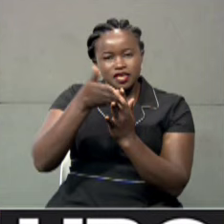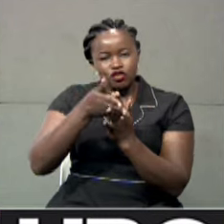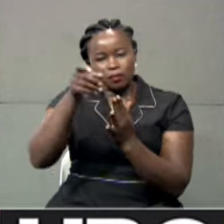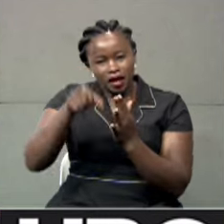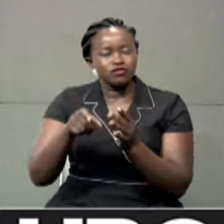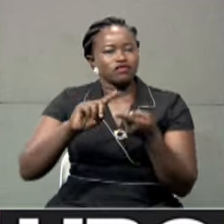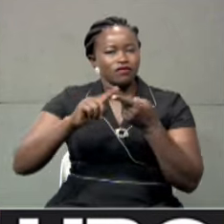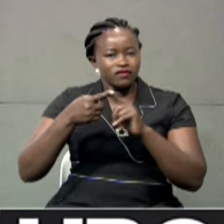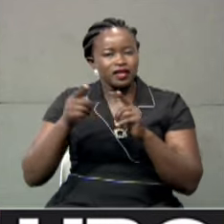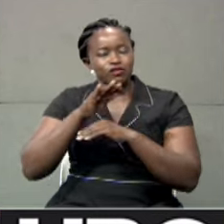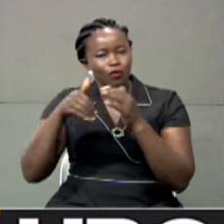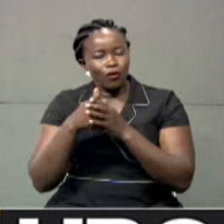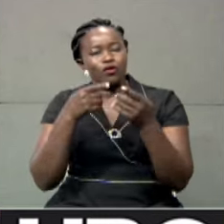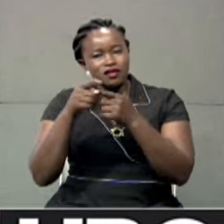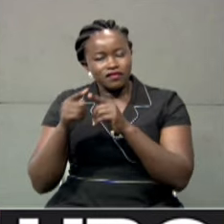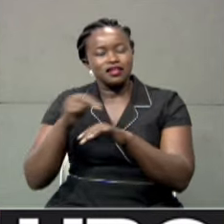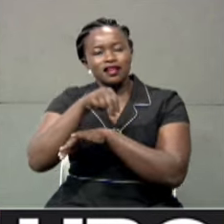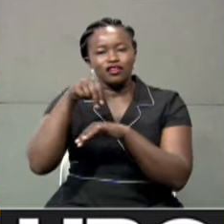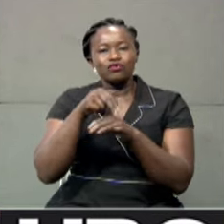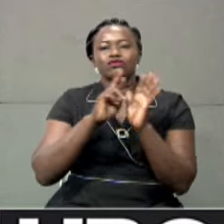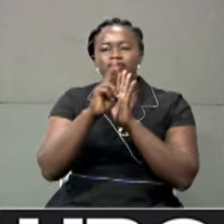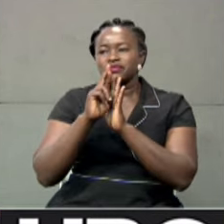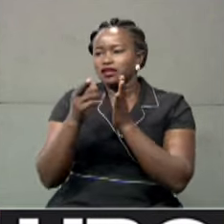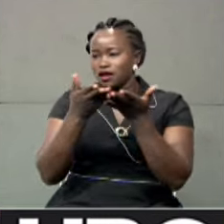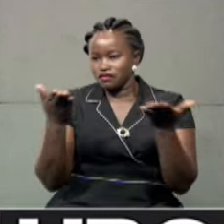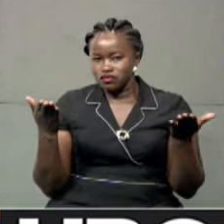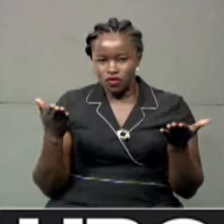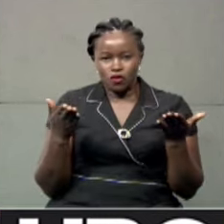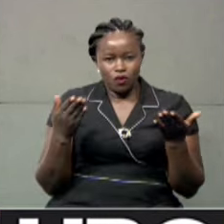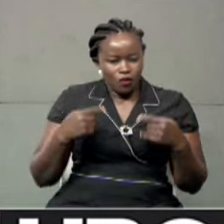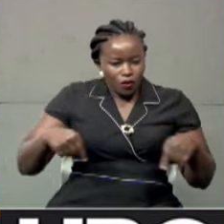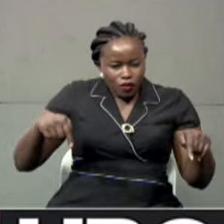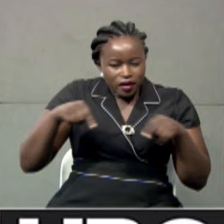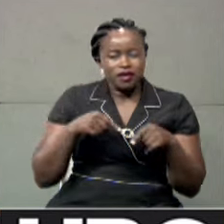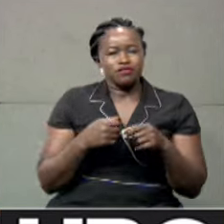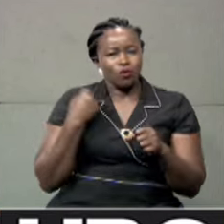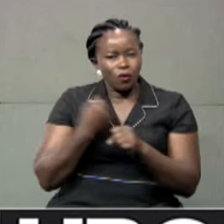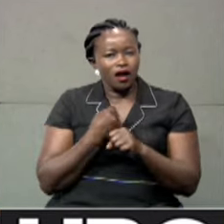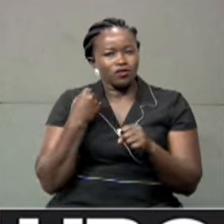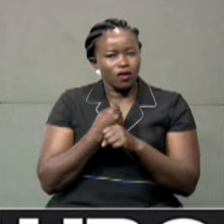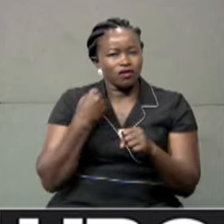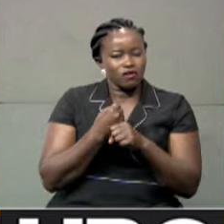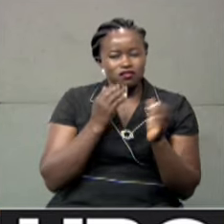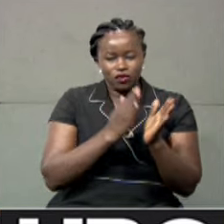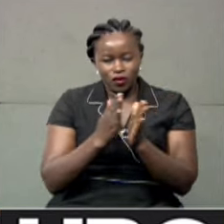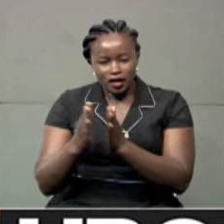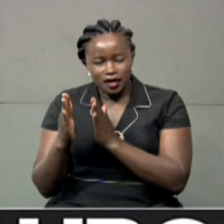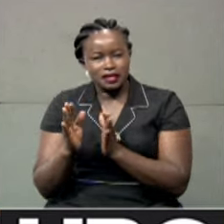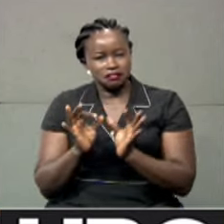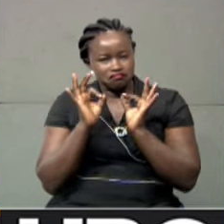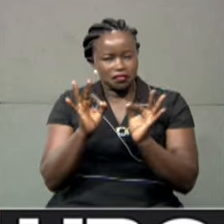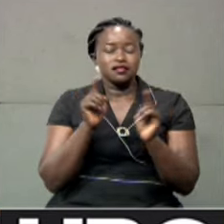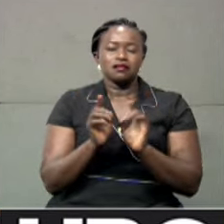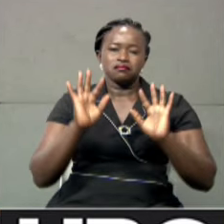friend to all nations represented. Our efforts in organizing such meaningful and